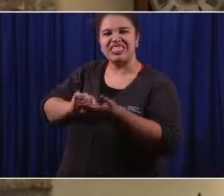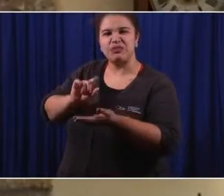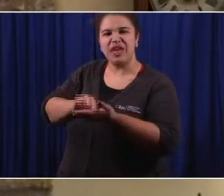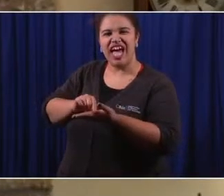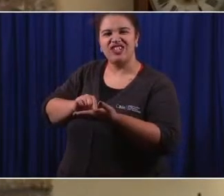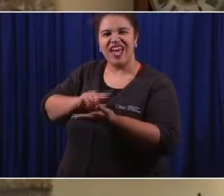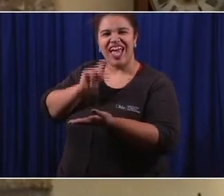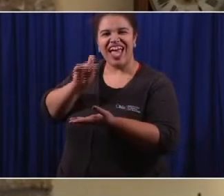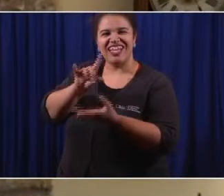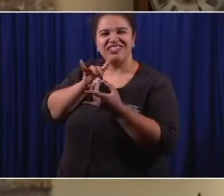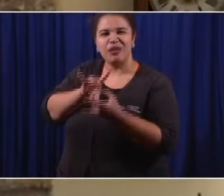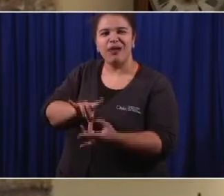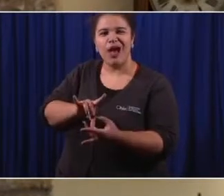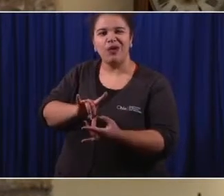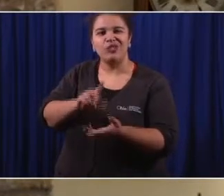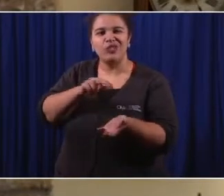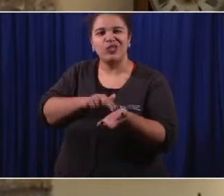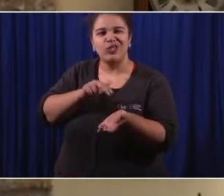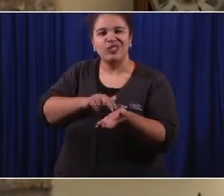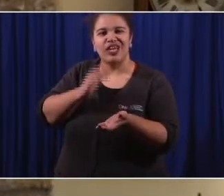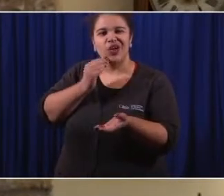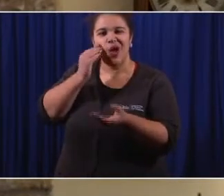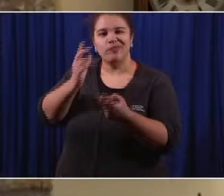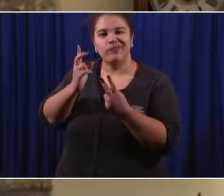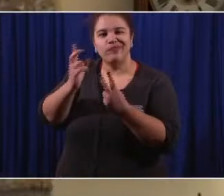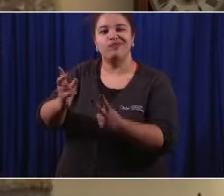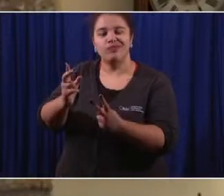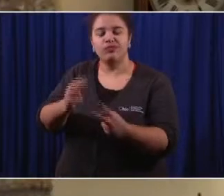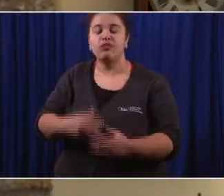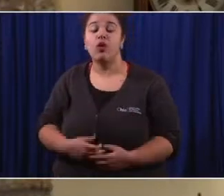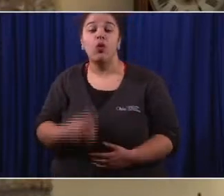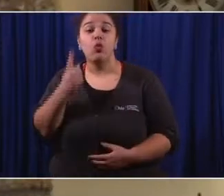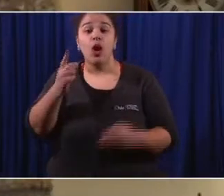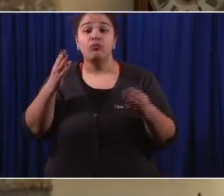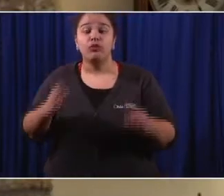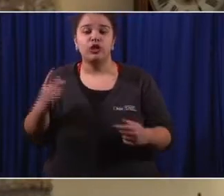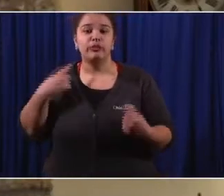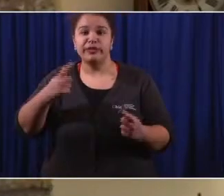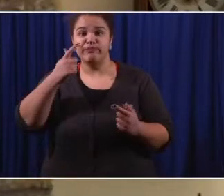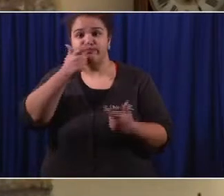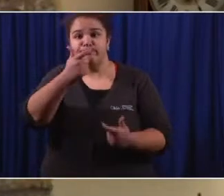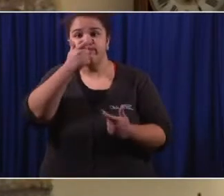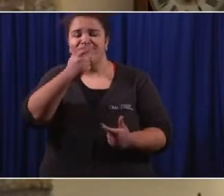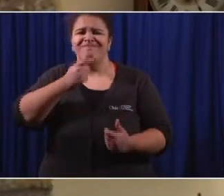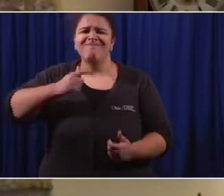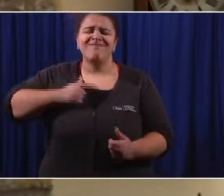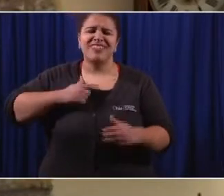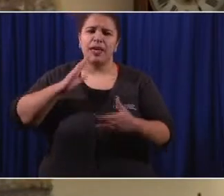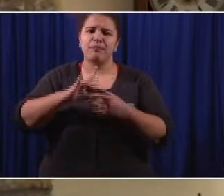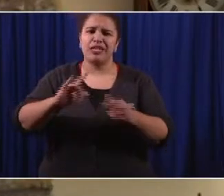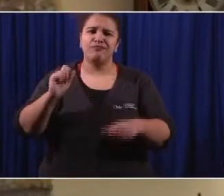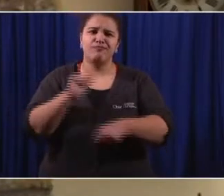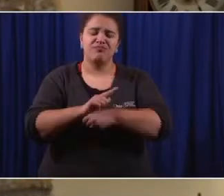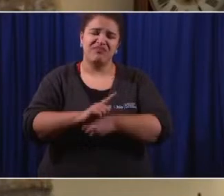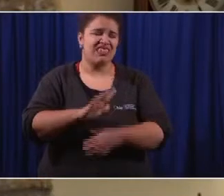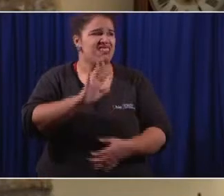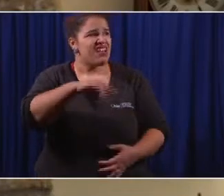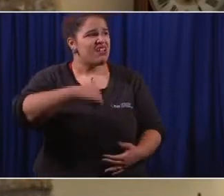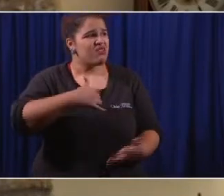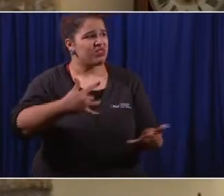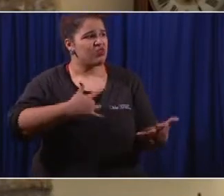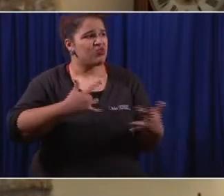home visitations. One of our WCPO viewers recently reached out, voicing her own concerns